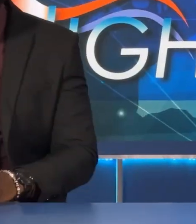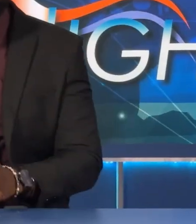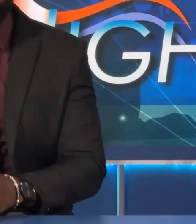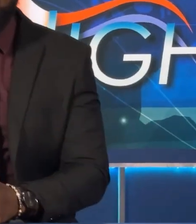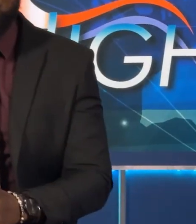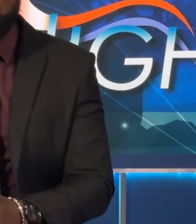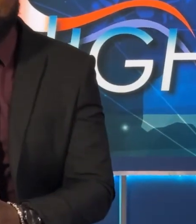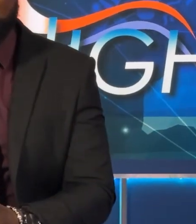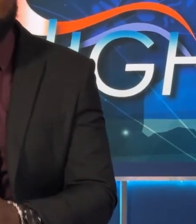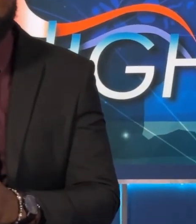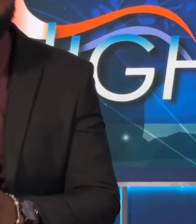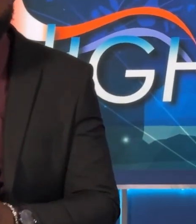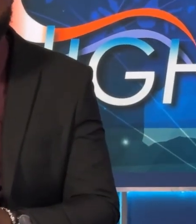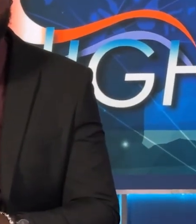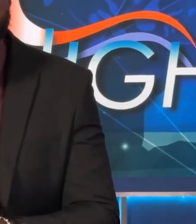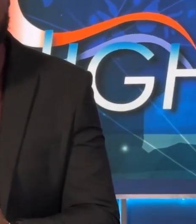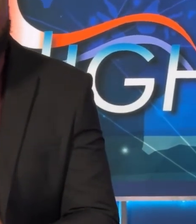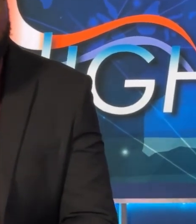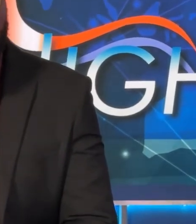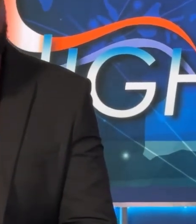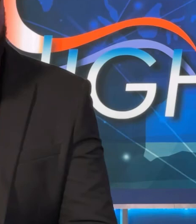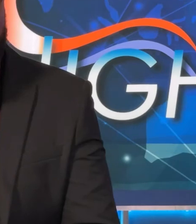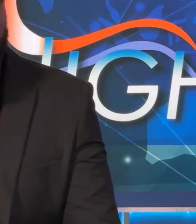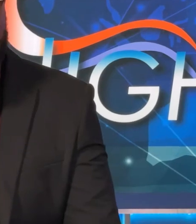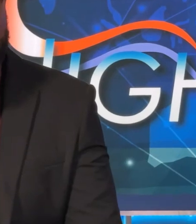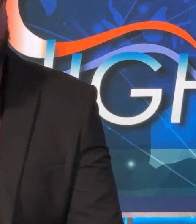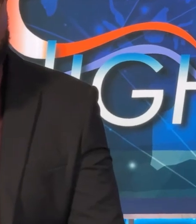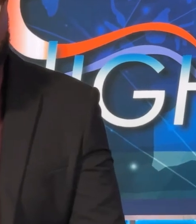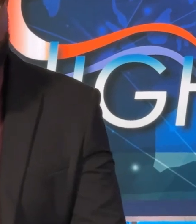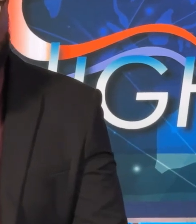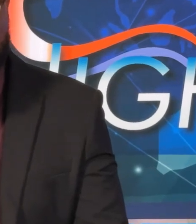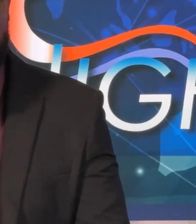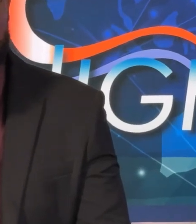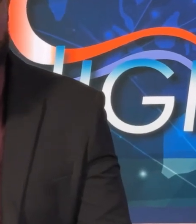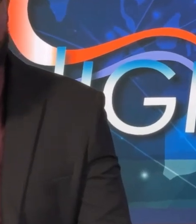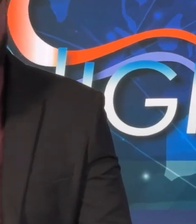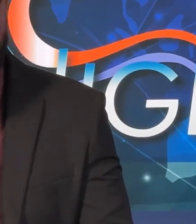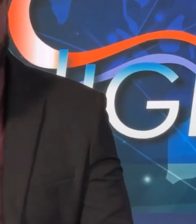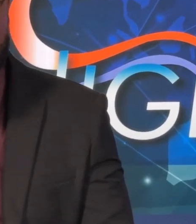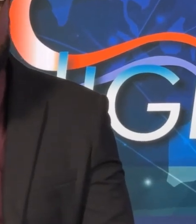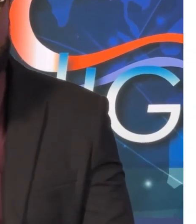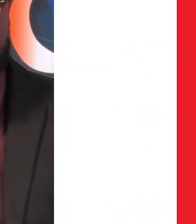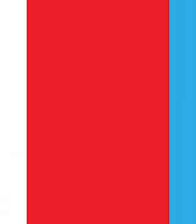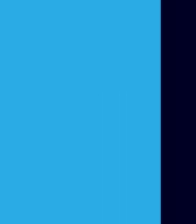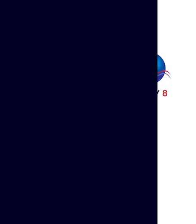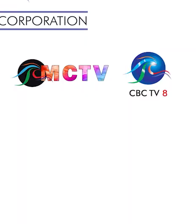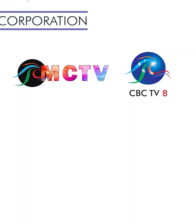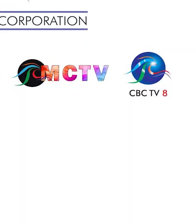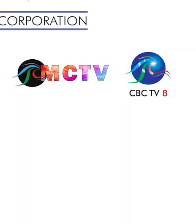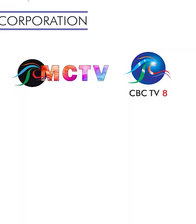Thanks for visiting us. To get more stories like this one, like and subscribe to our YouTube channel.